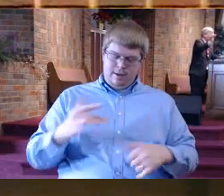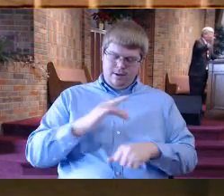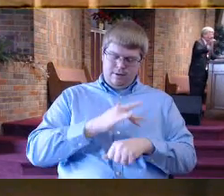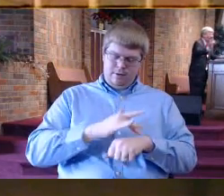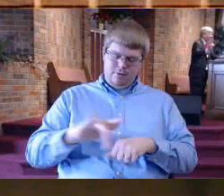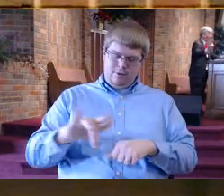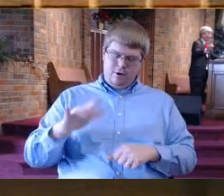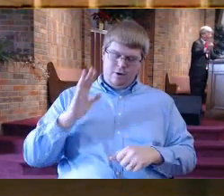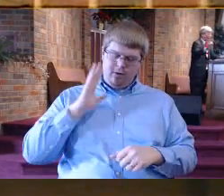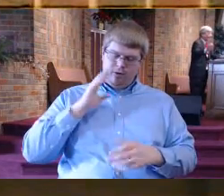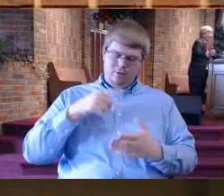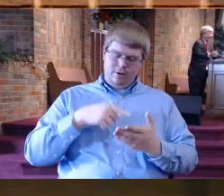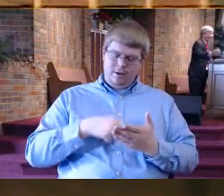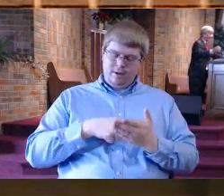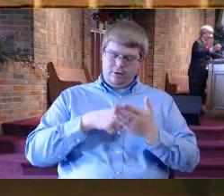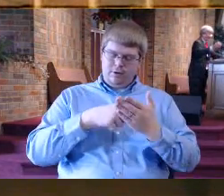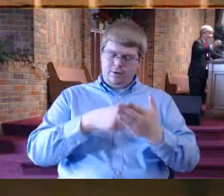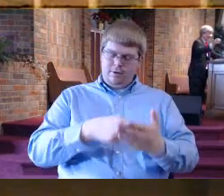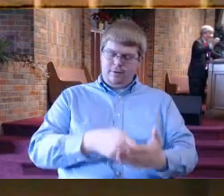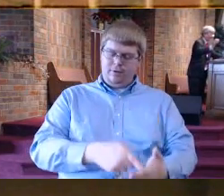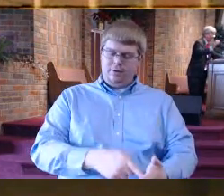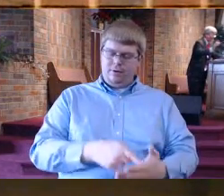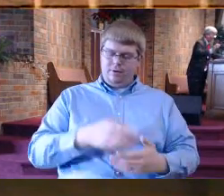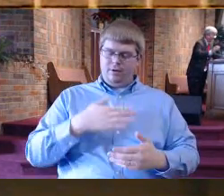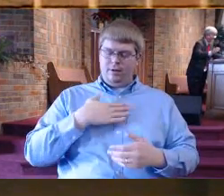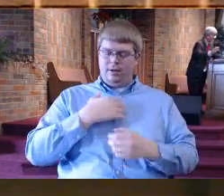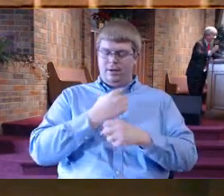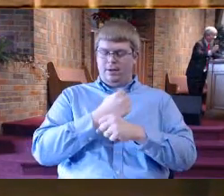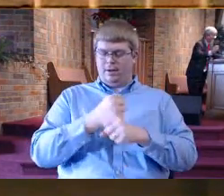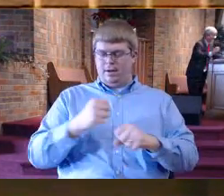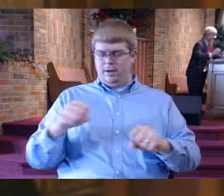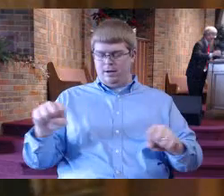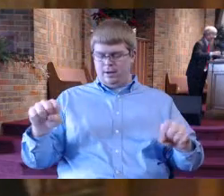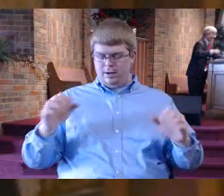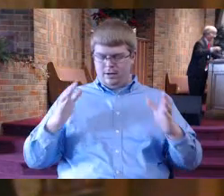degraded to prove my Savior